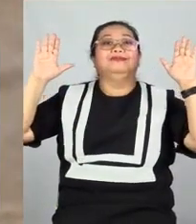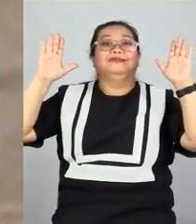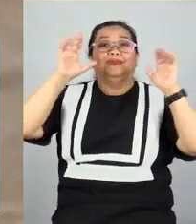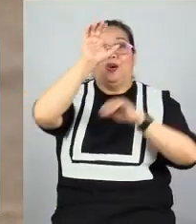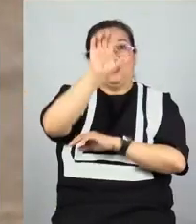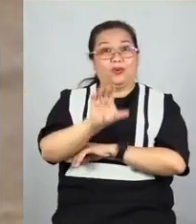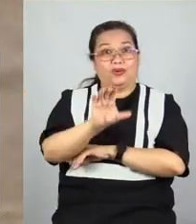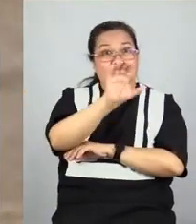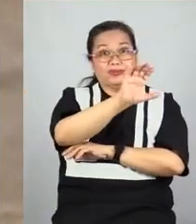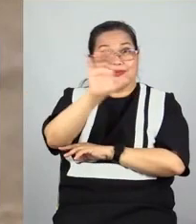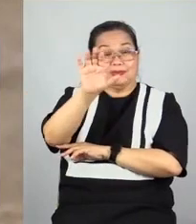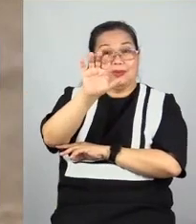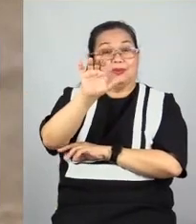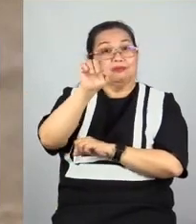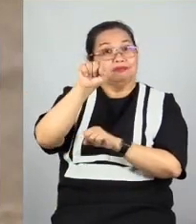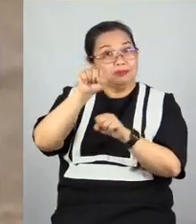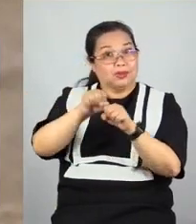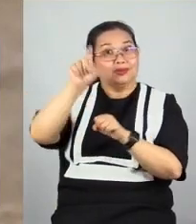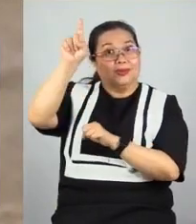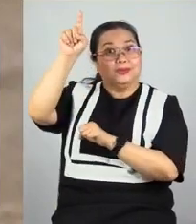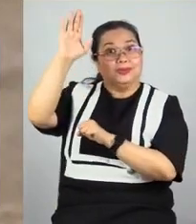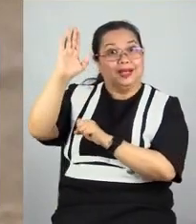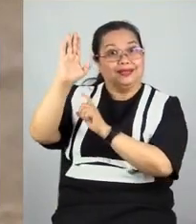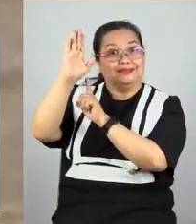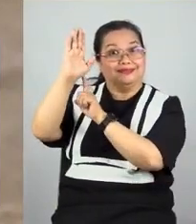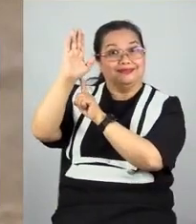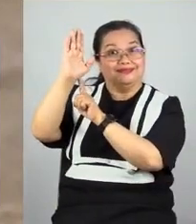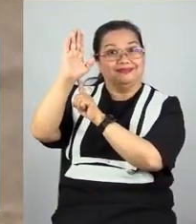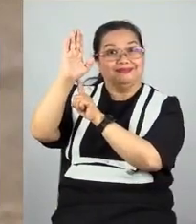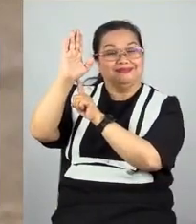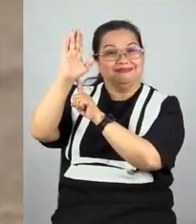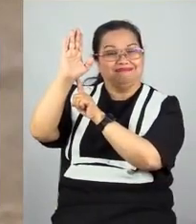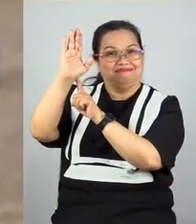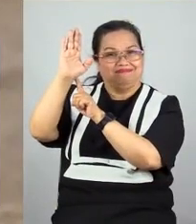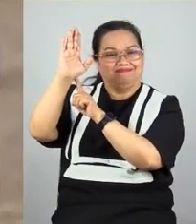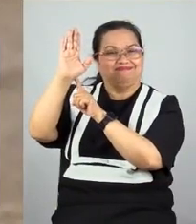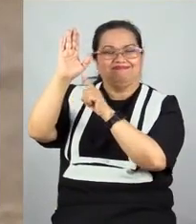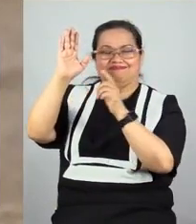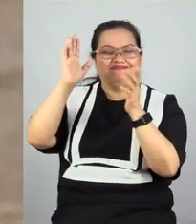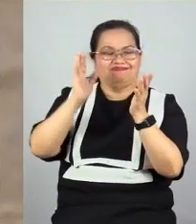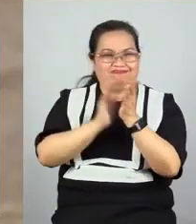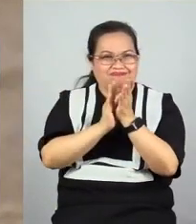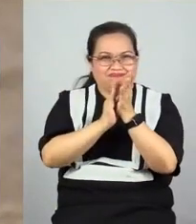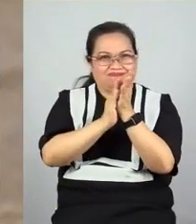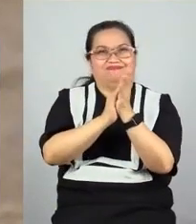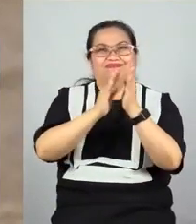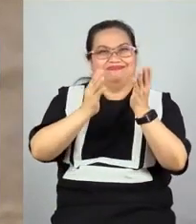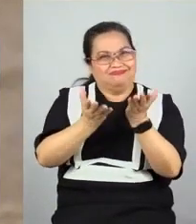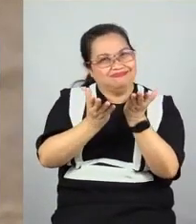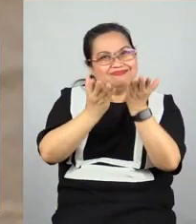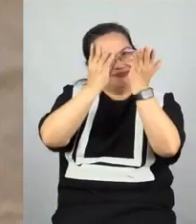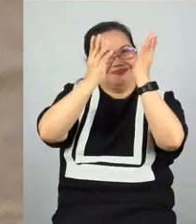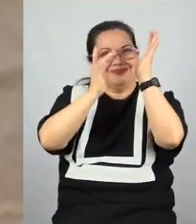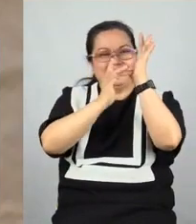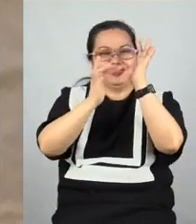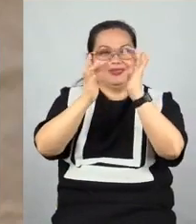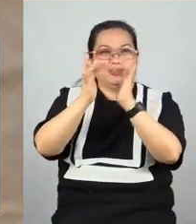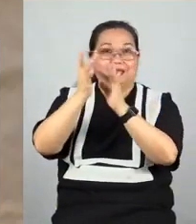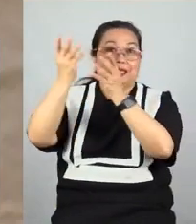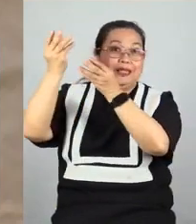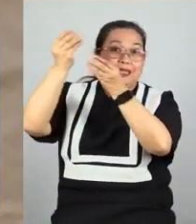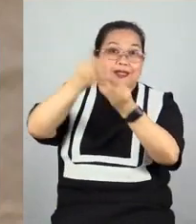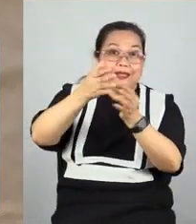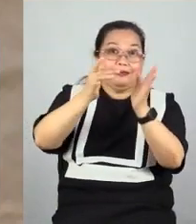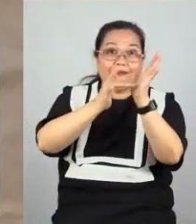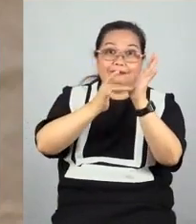Therefore, God has highly exalted him and bestowed on him